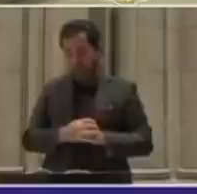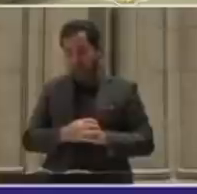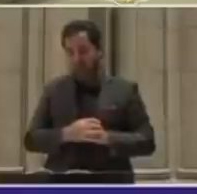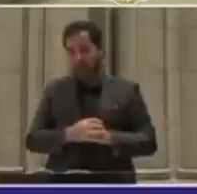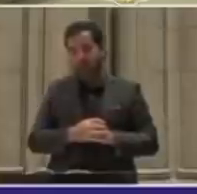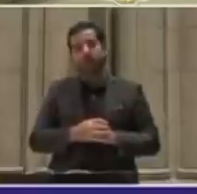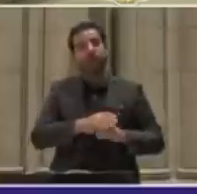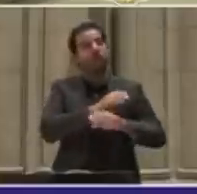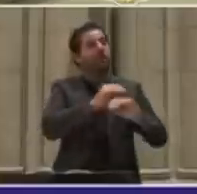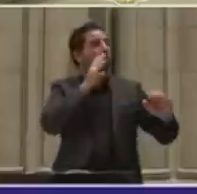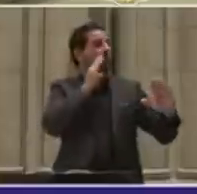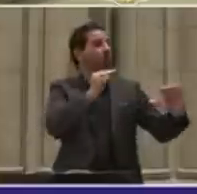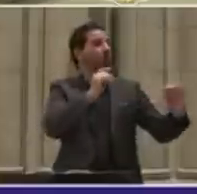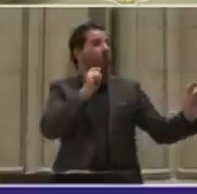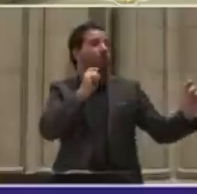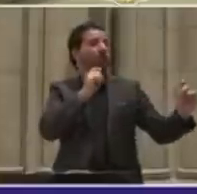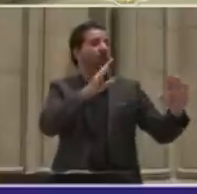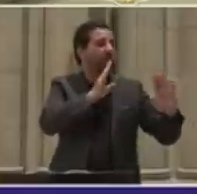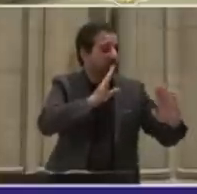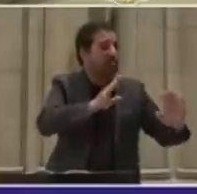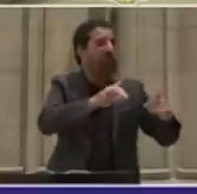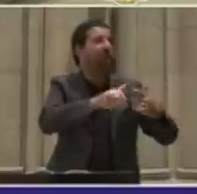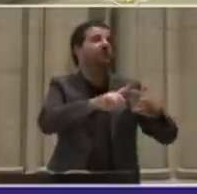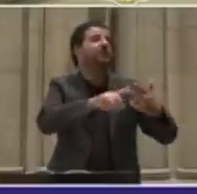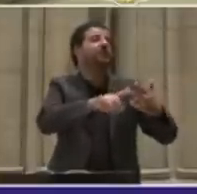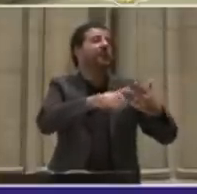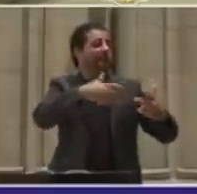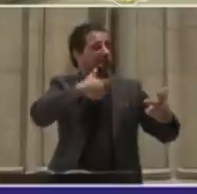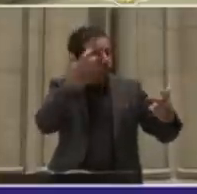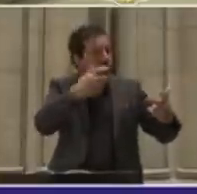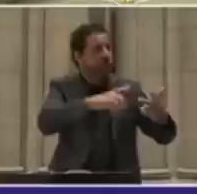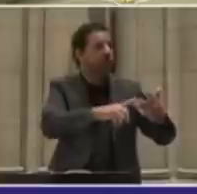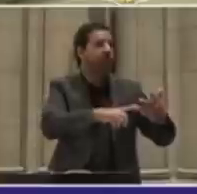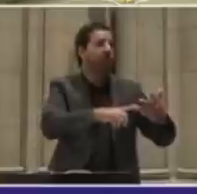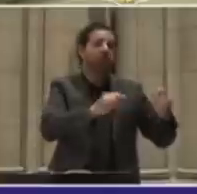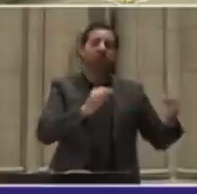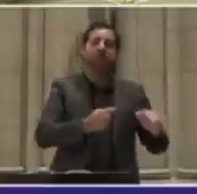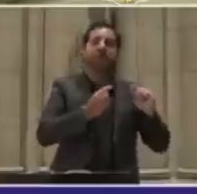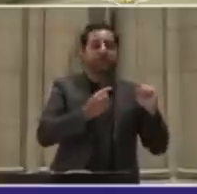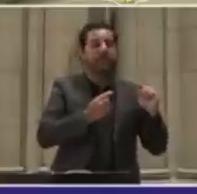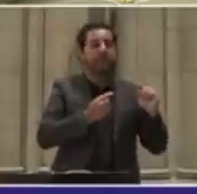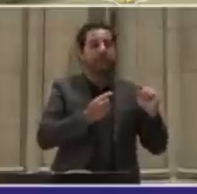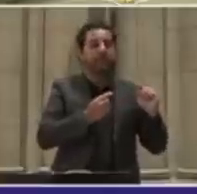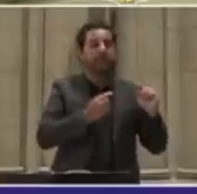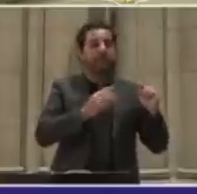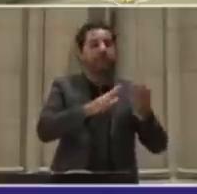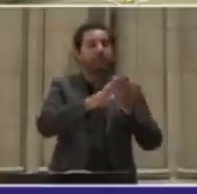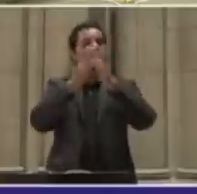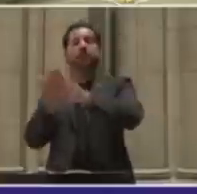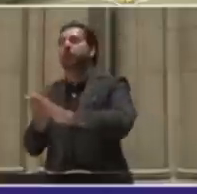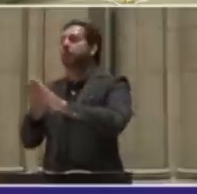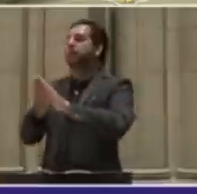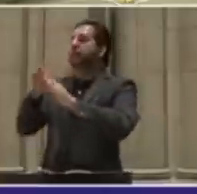Transform hopelessness, frustration, anger, and pain into a movement